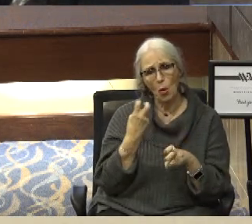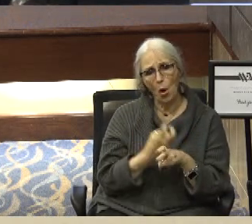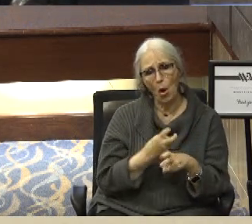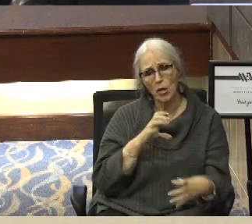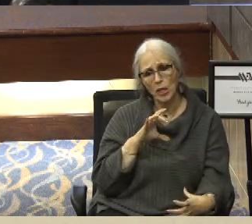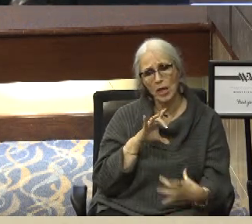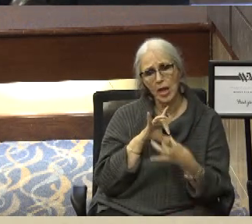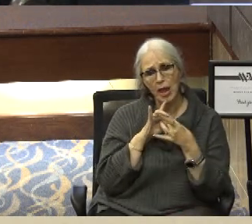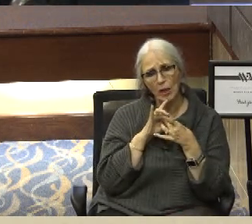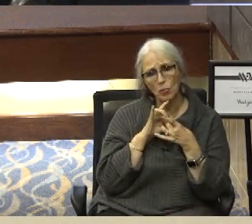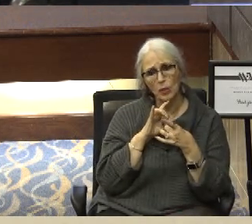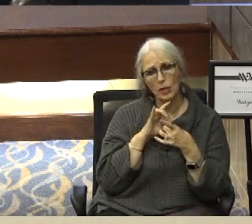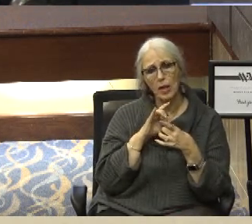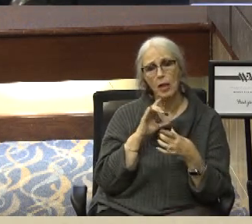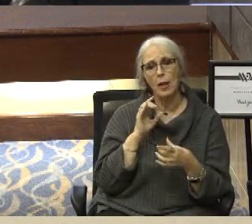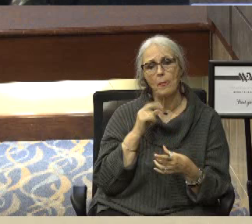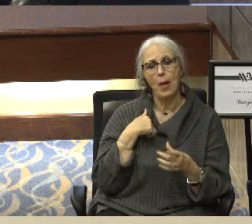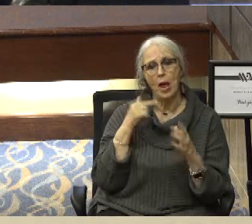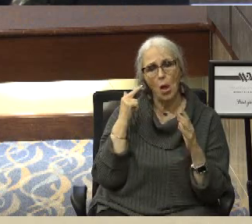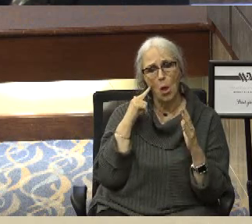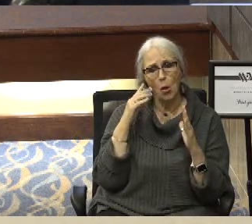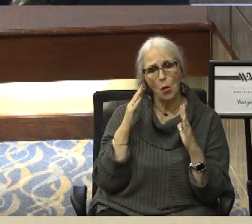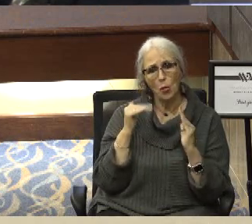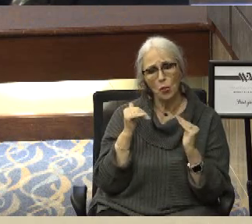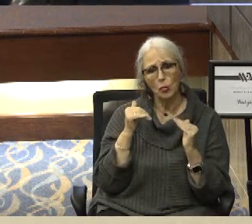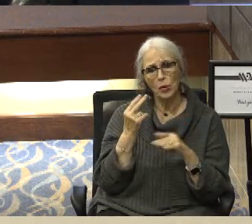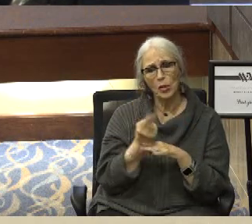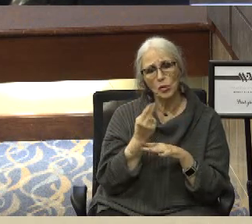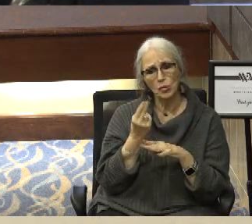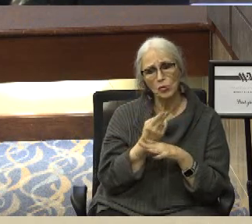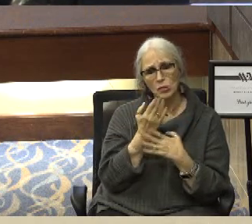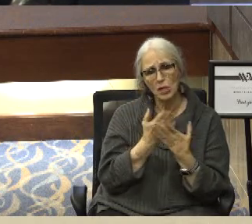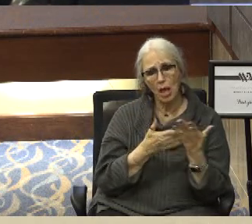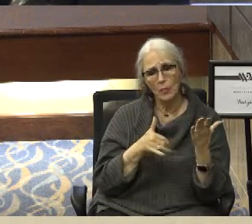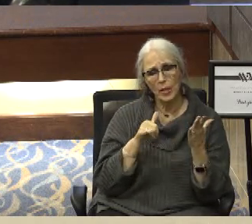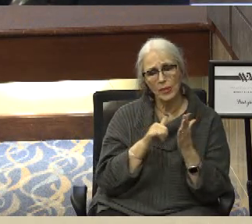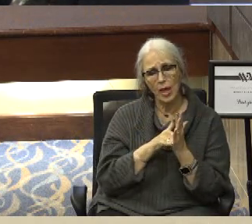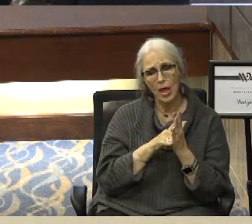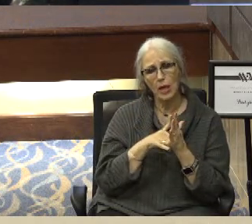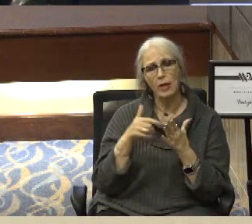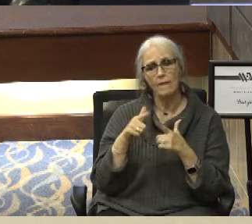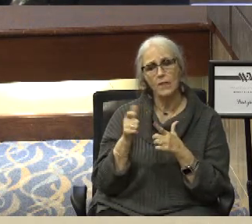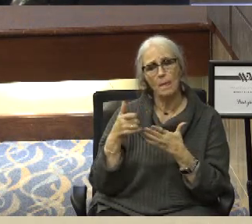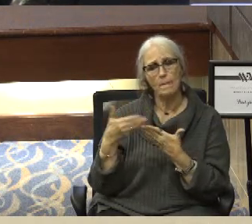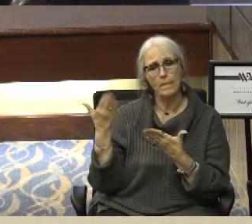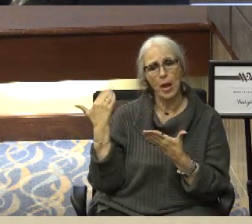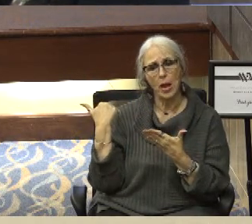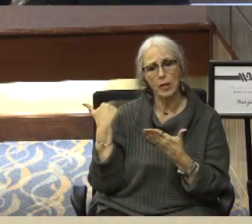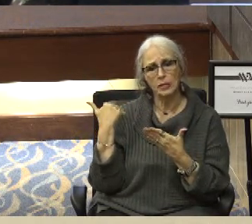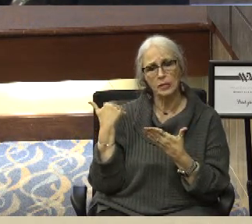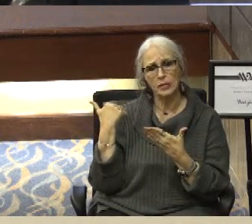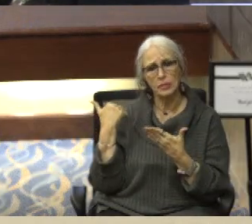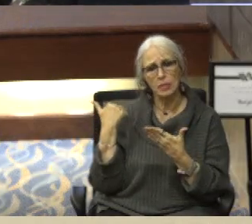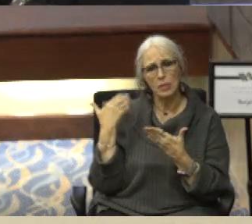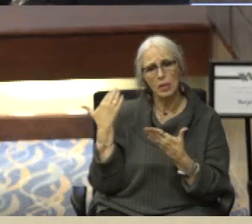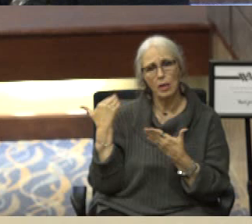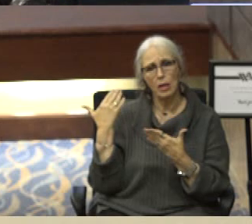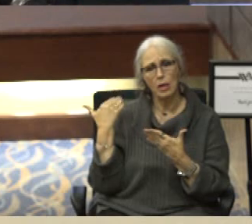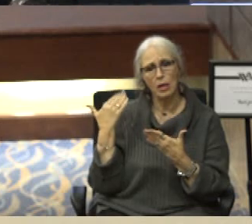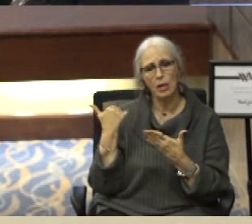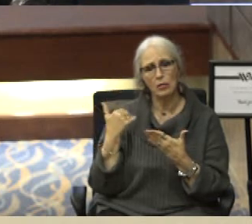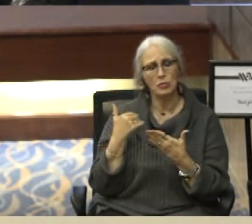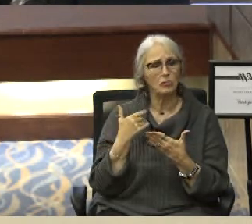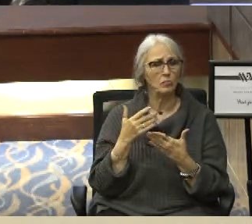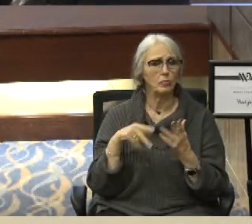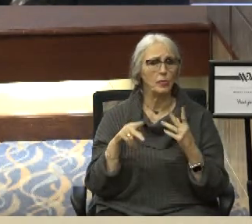So my hope is that we'll utilize some of the previous and